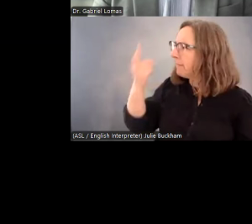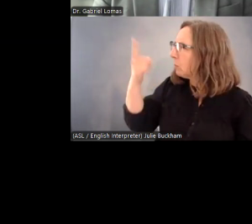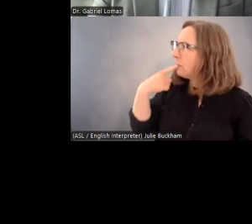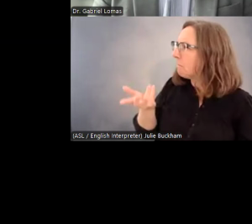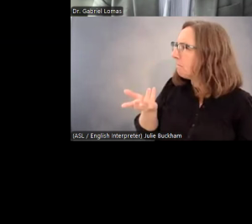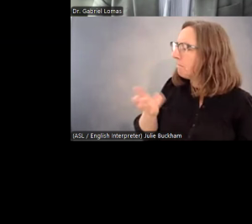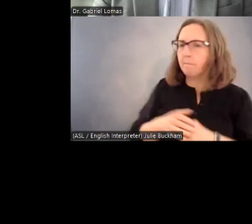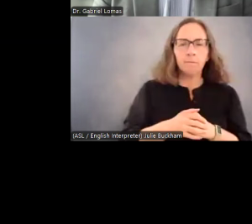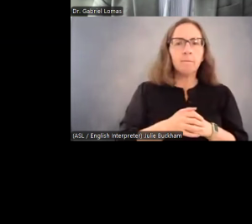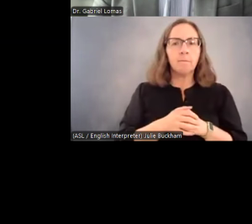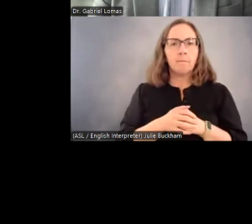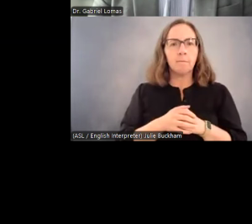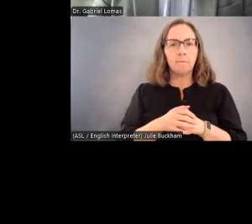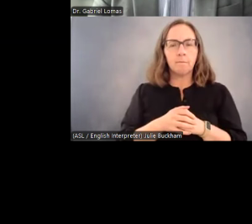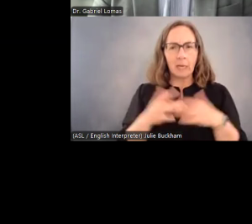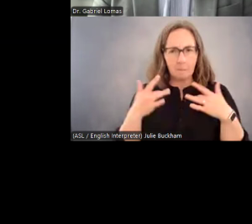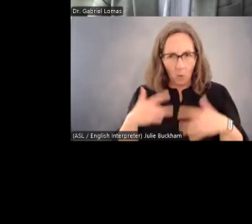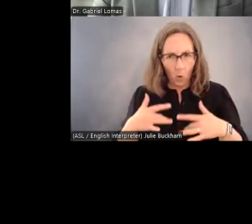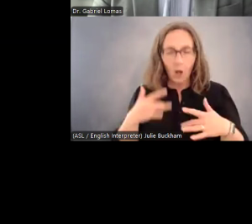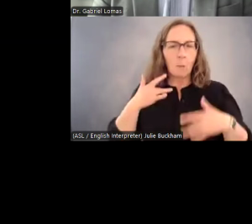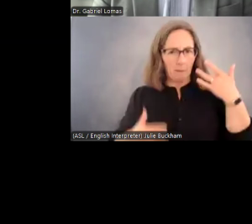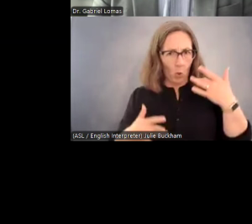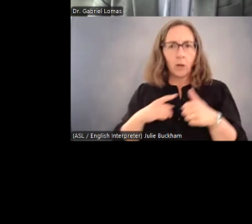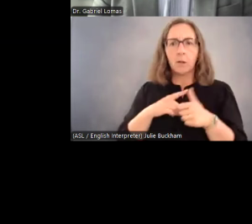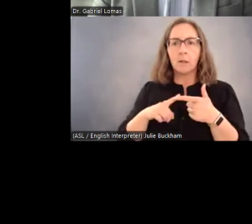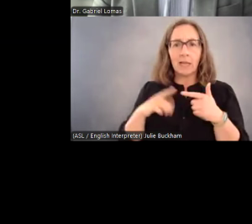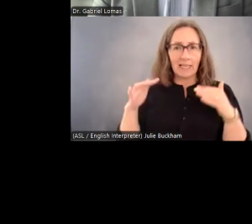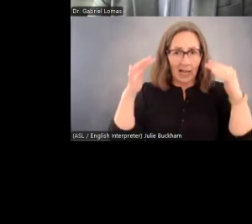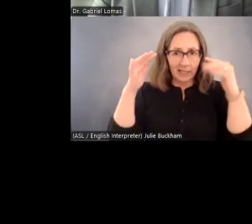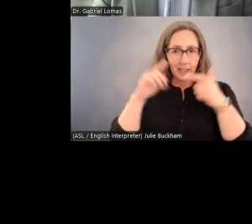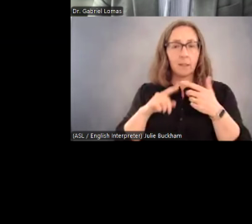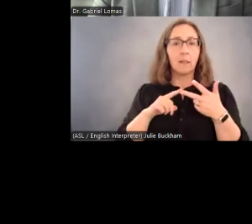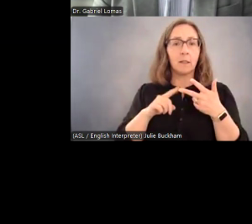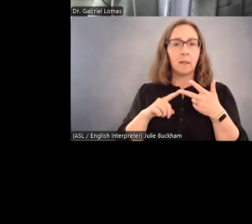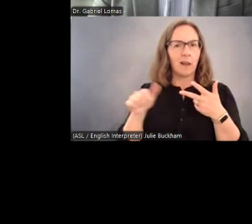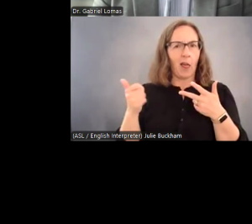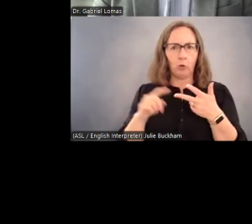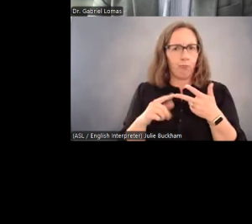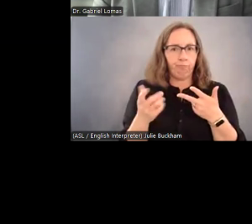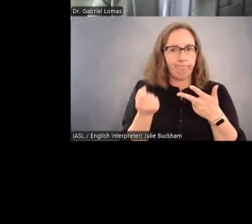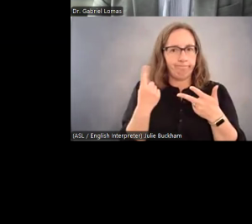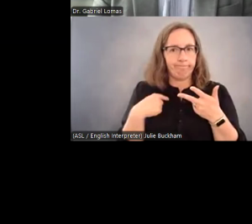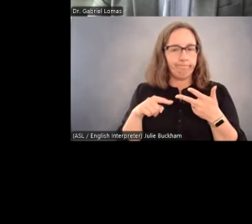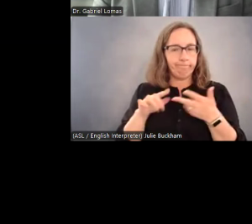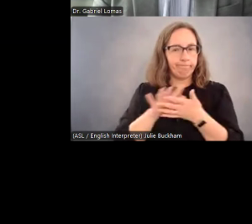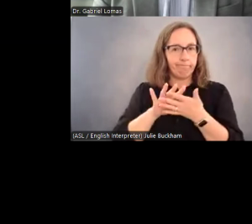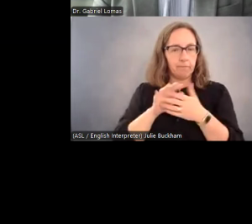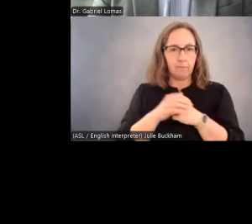bipolar, bipolar, depression, and diet, anxiety? and then I'm picking up my irritation, my anger